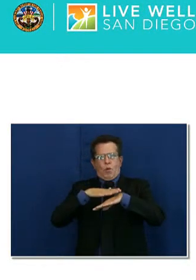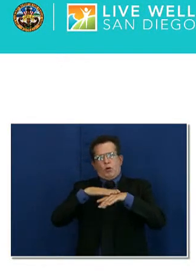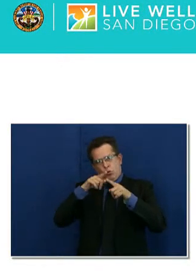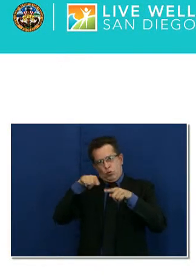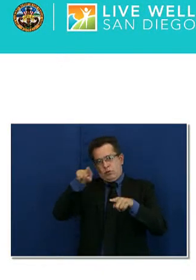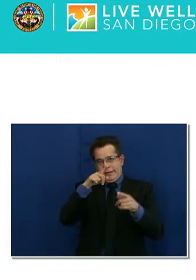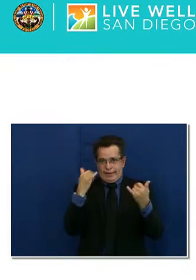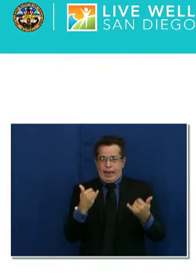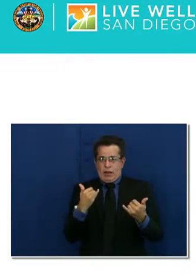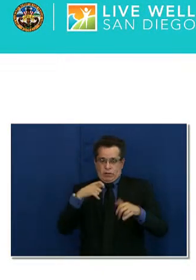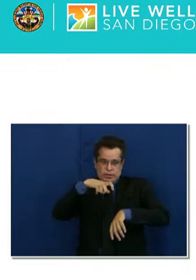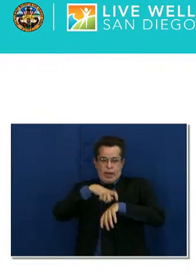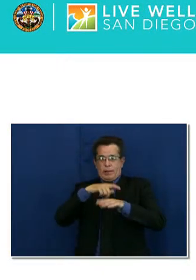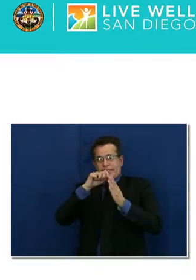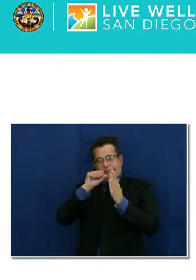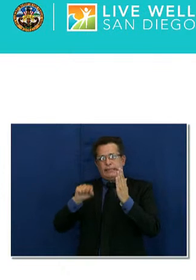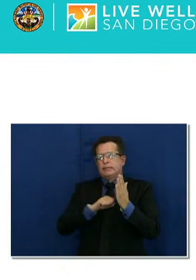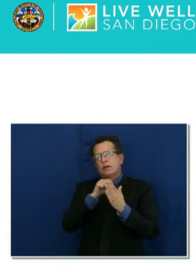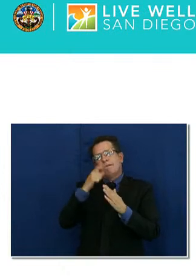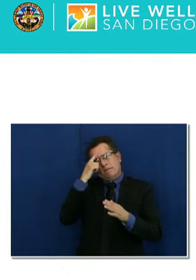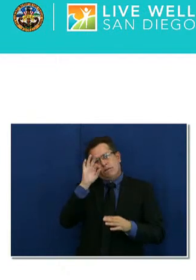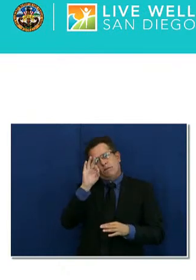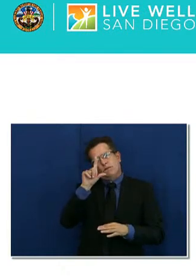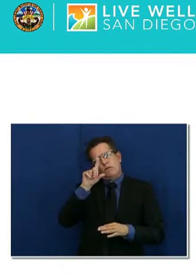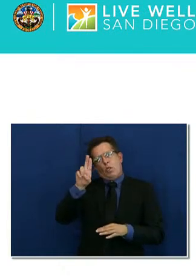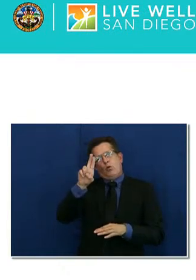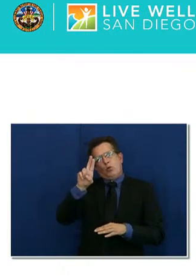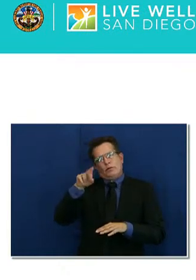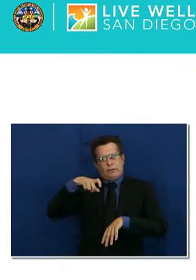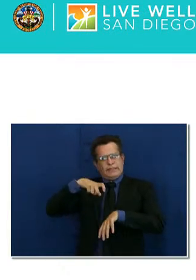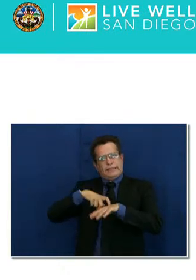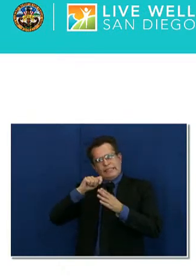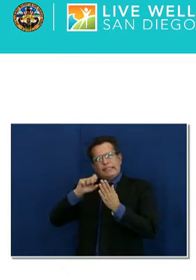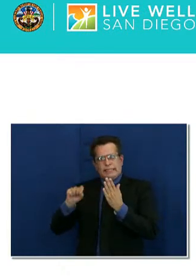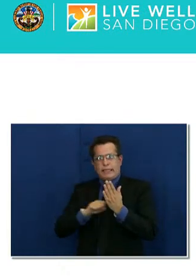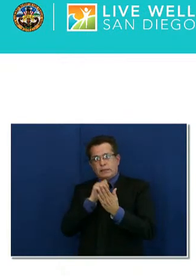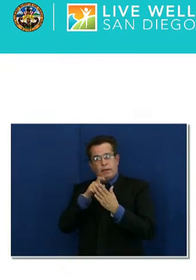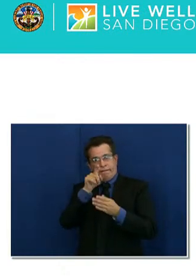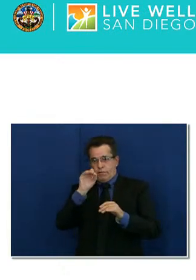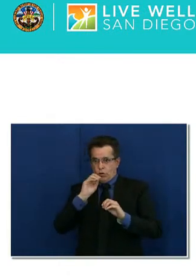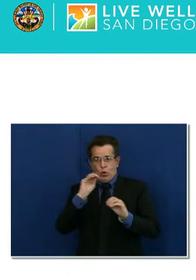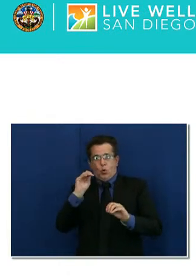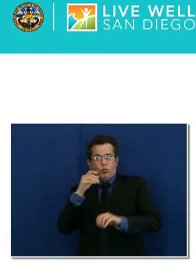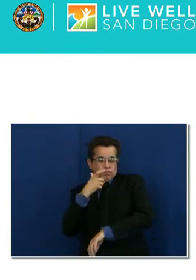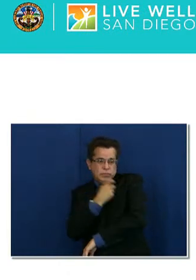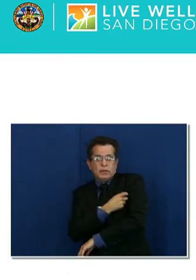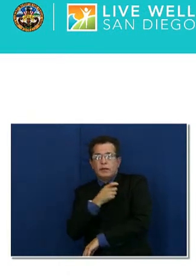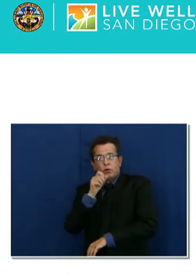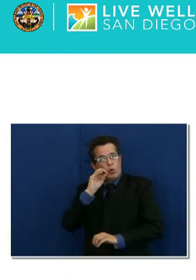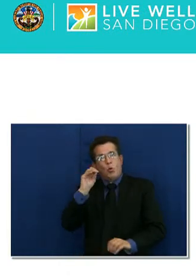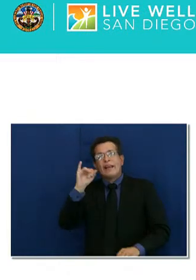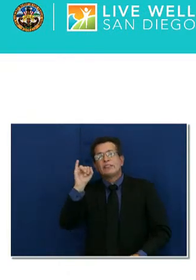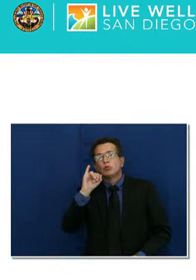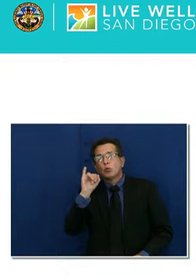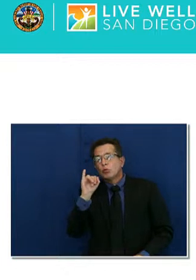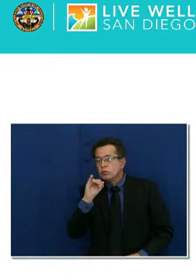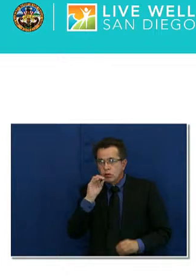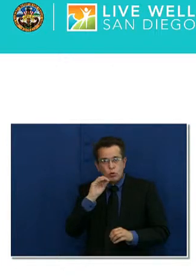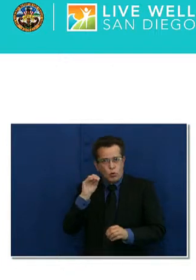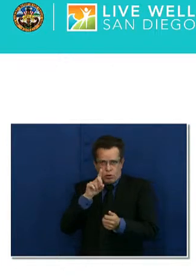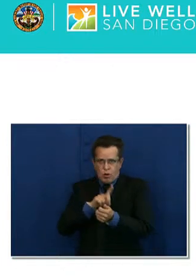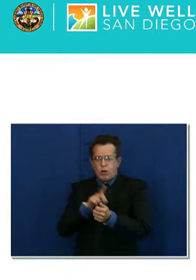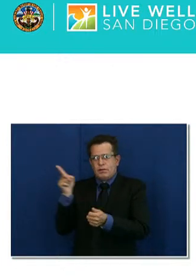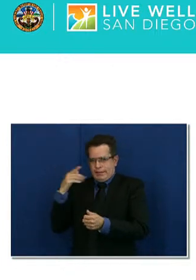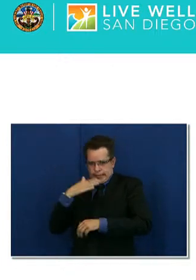season. If you are not able to get a flu shot at your healthcare provider or do not have a healthcare provider, the county